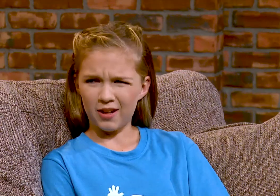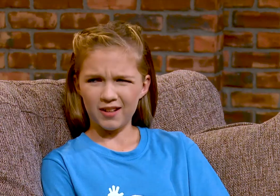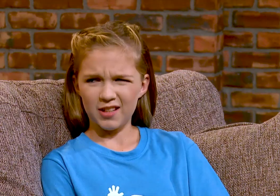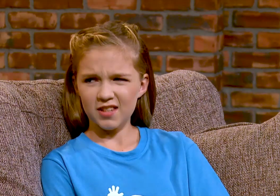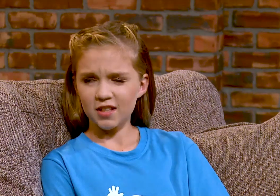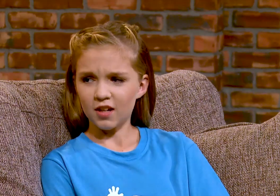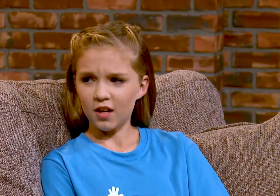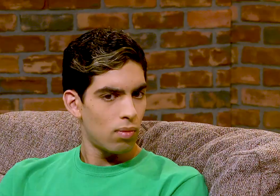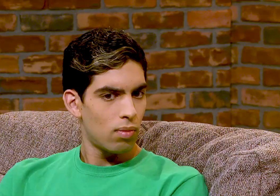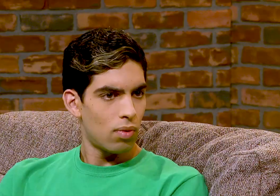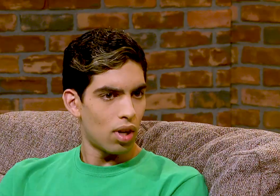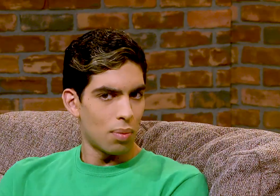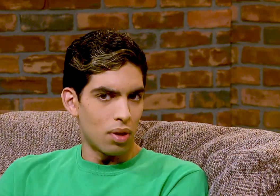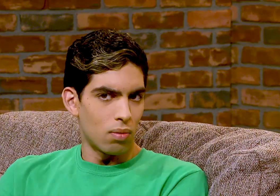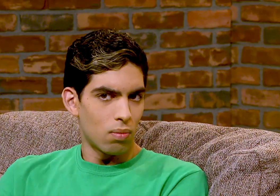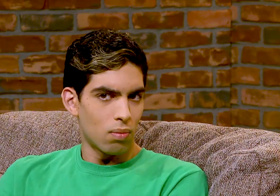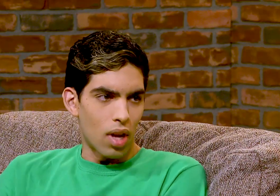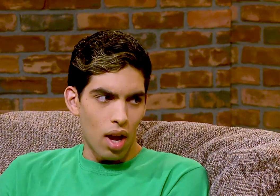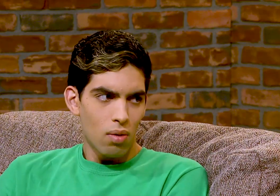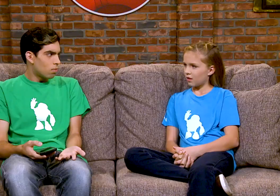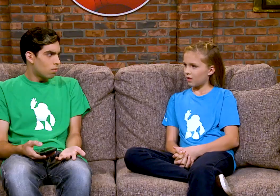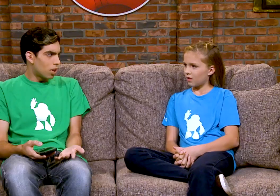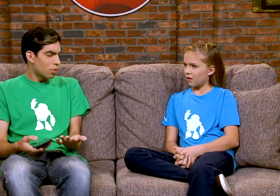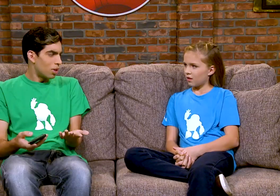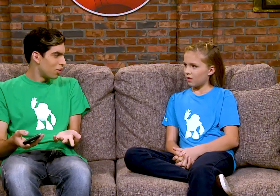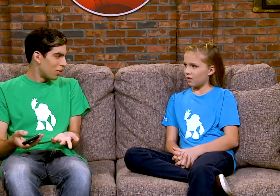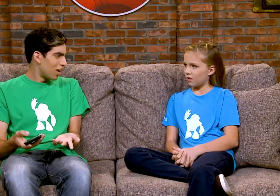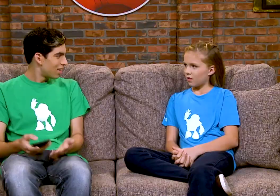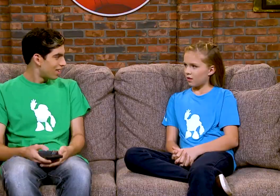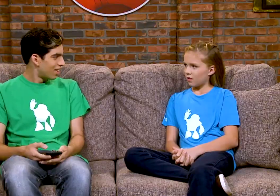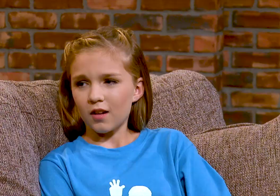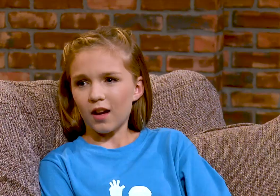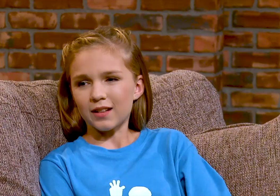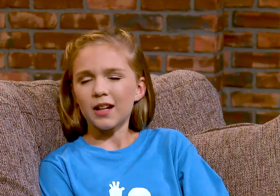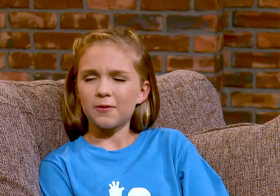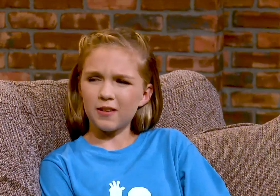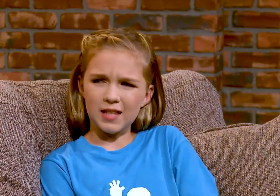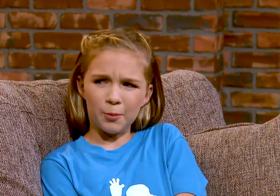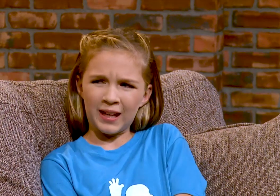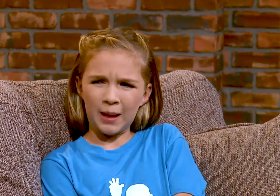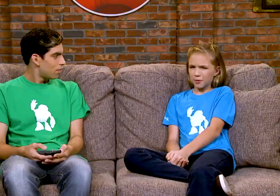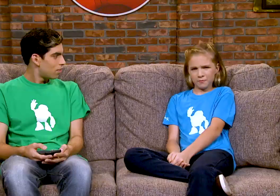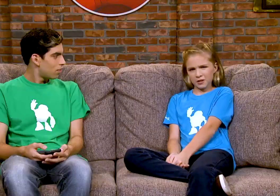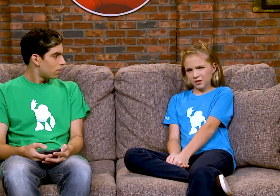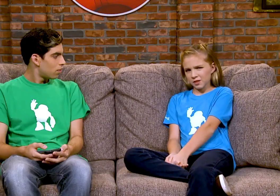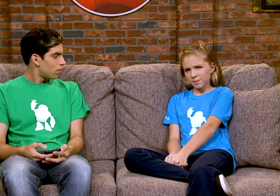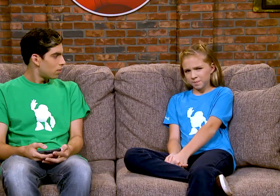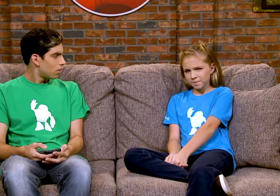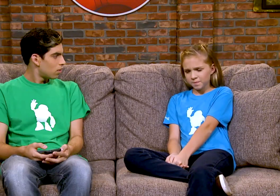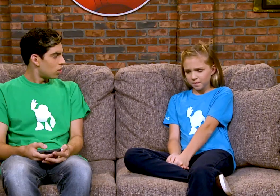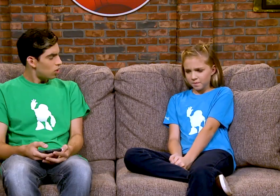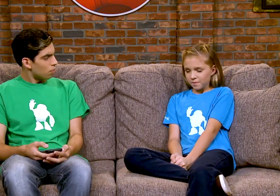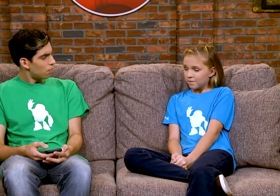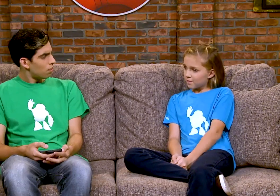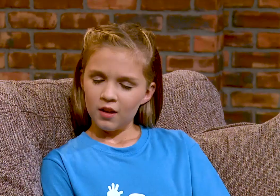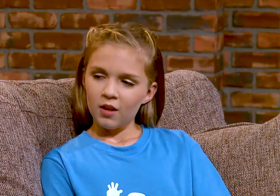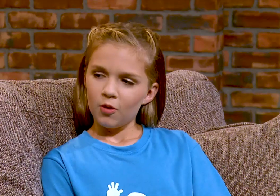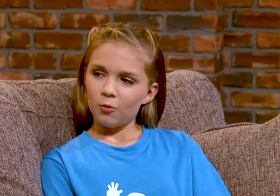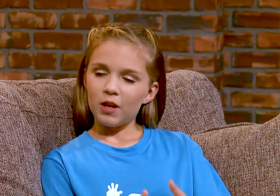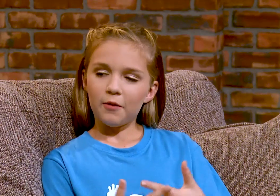Can I be honest? I mean, yeah, that's what we're here for, right? I kind of feel the same way Amber feels. You